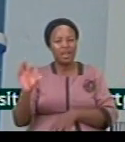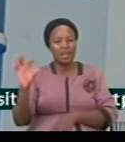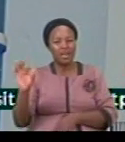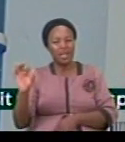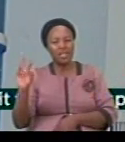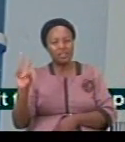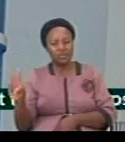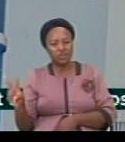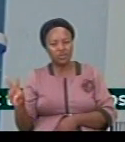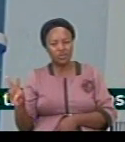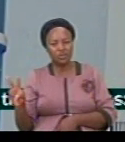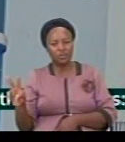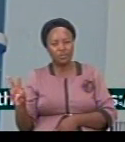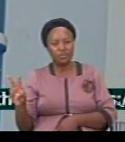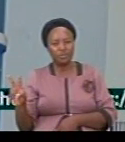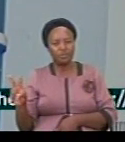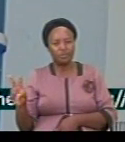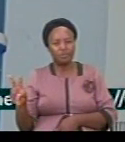234-915-444-9263.